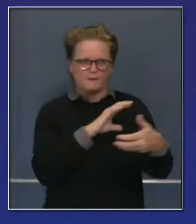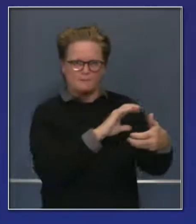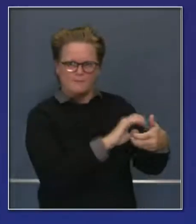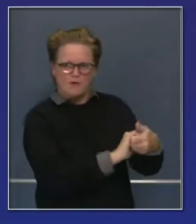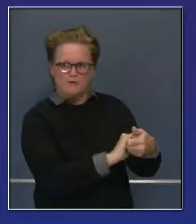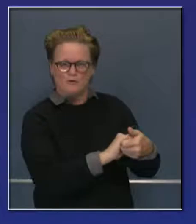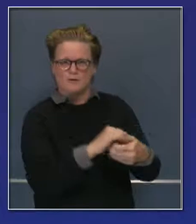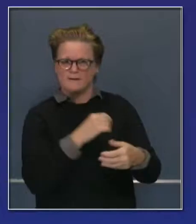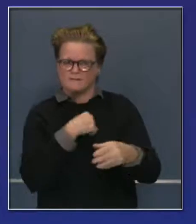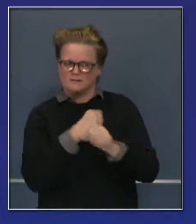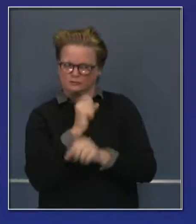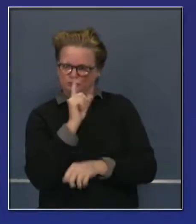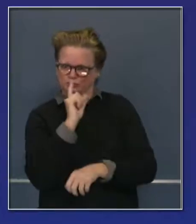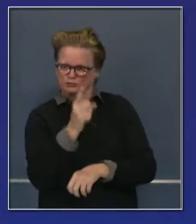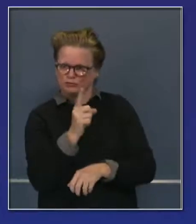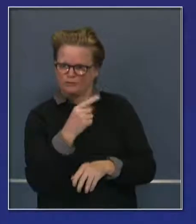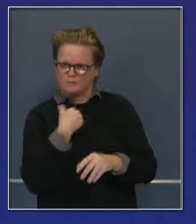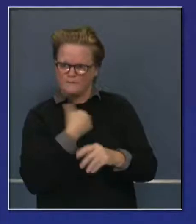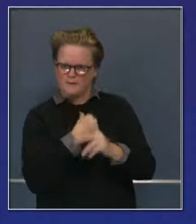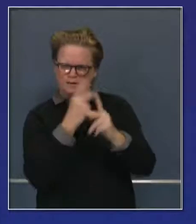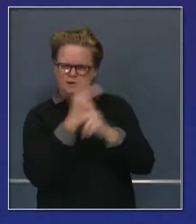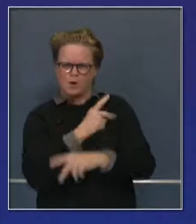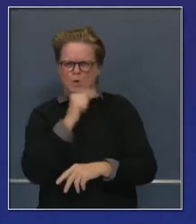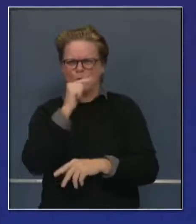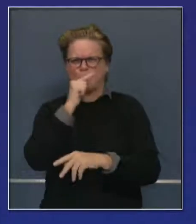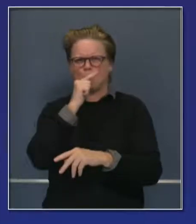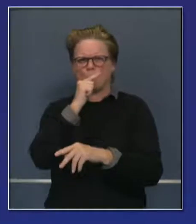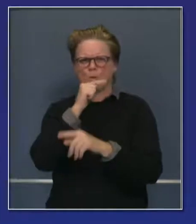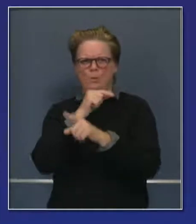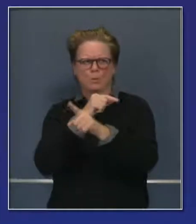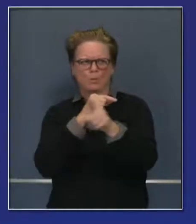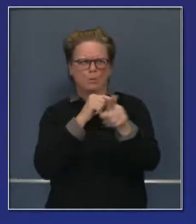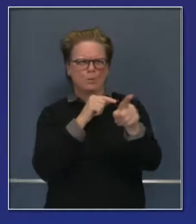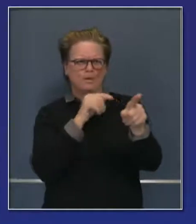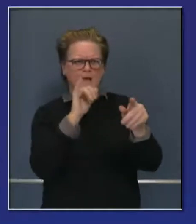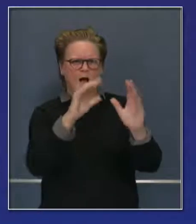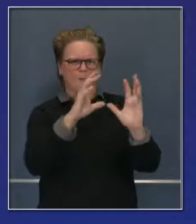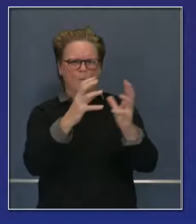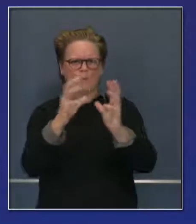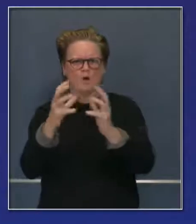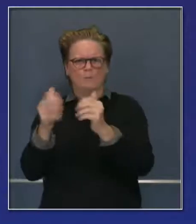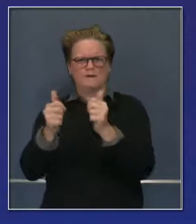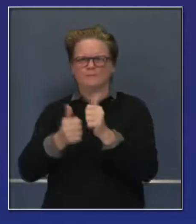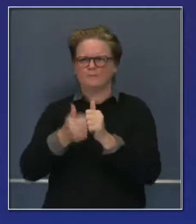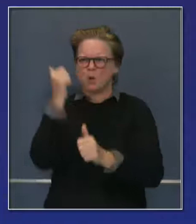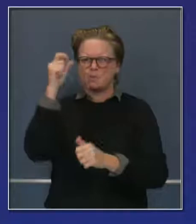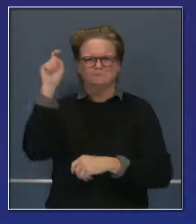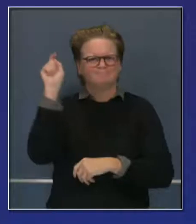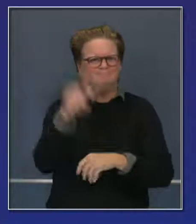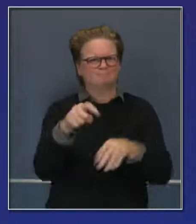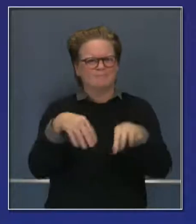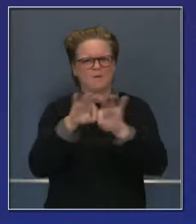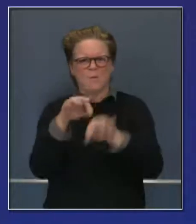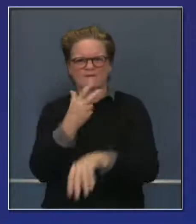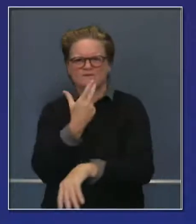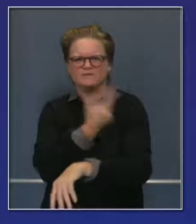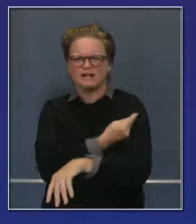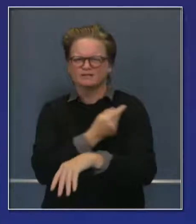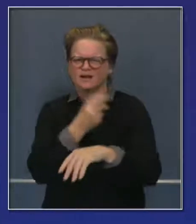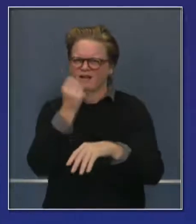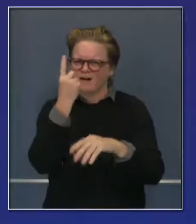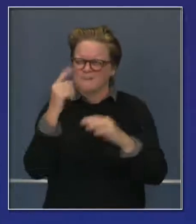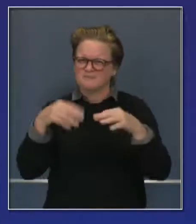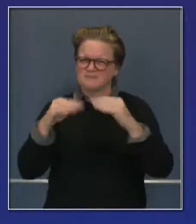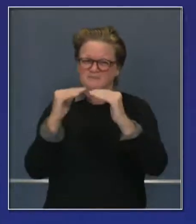focusing on the needs of the most vulnerable and getting this right. And so just that gives you a sense of at least that's our working